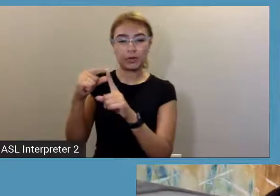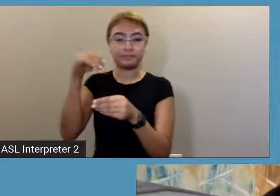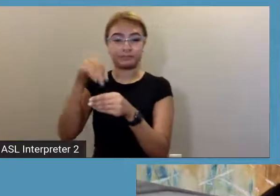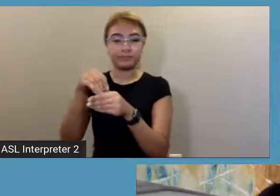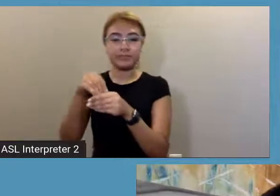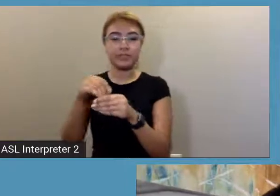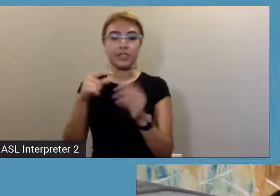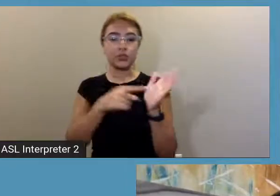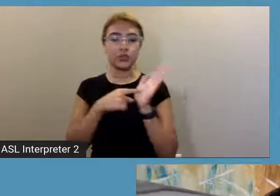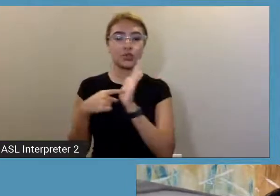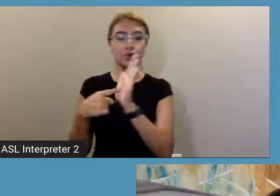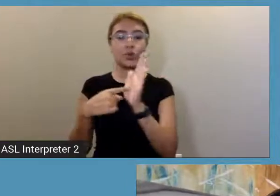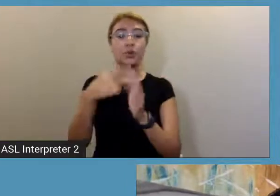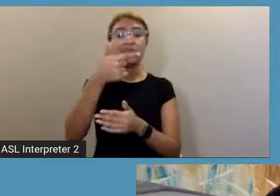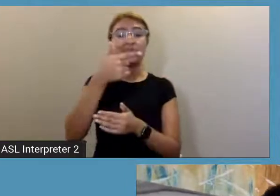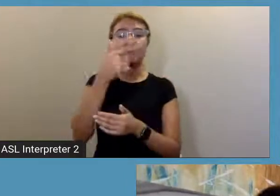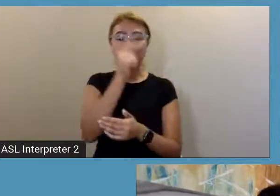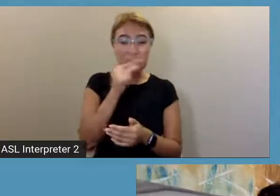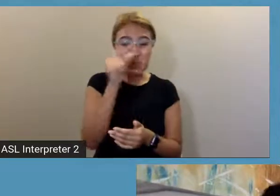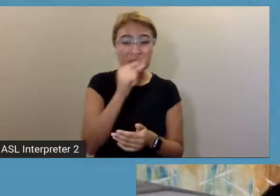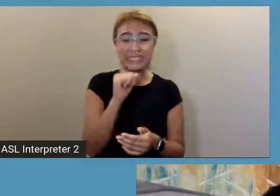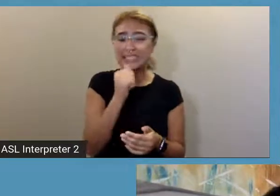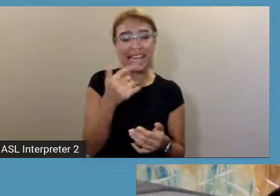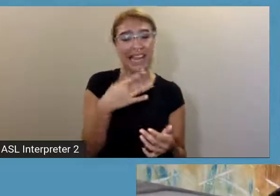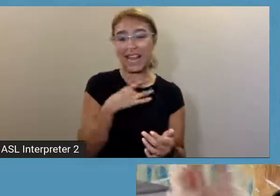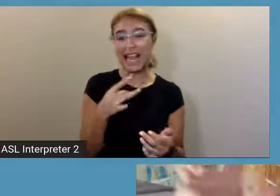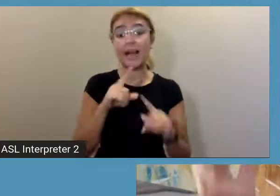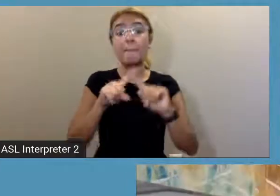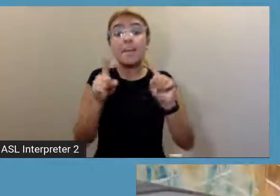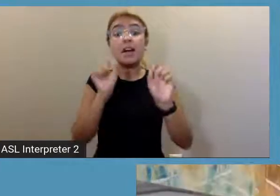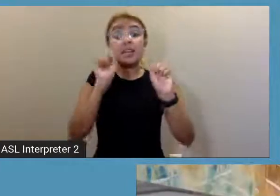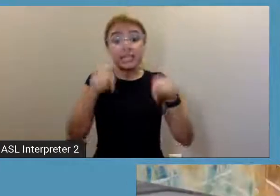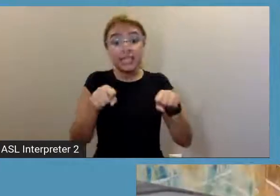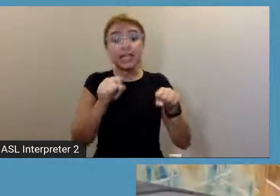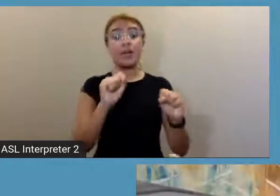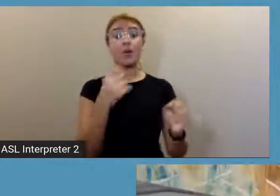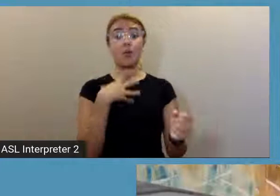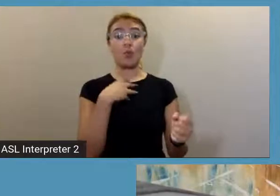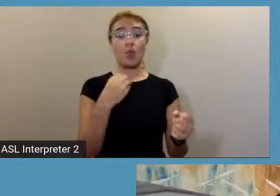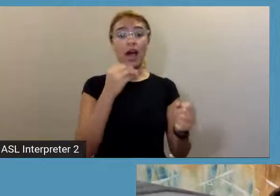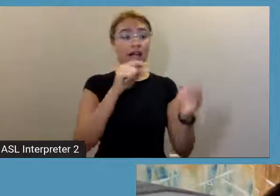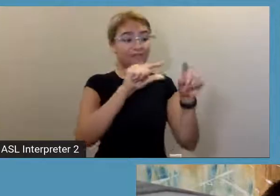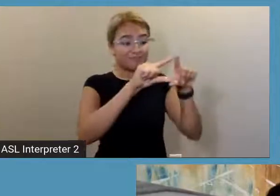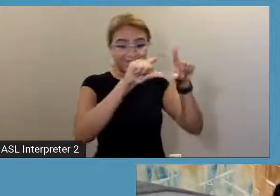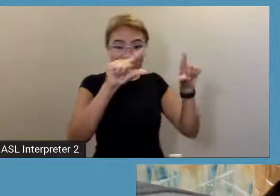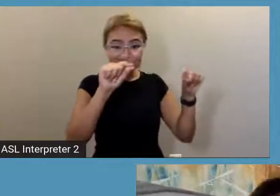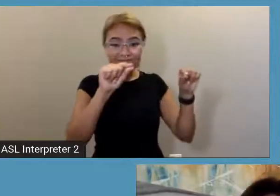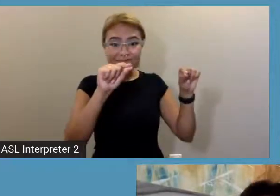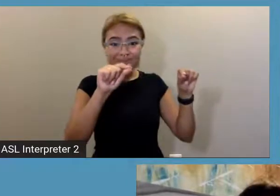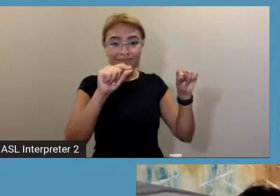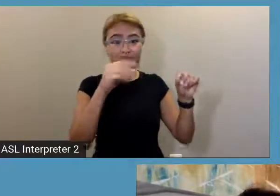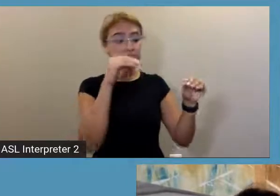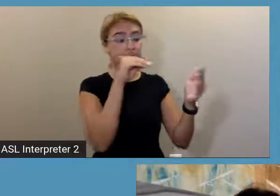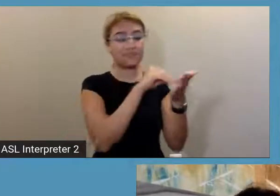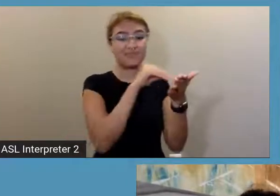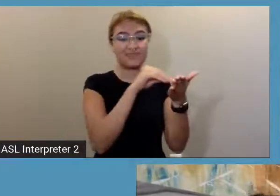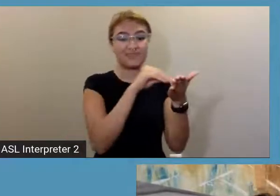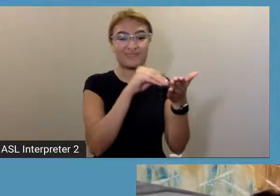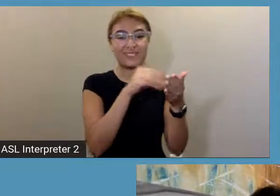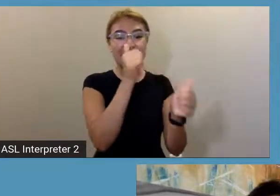YouTube, I mean, Google doesn't like it, but what you can do is in white text hidden in the bottom of your webpage, just put every single